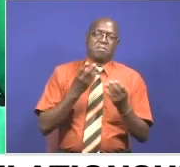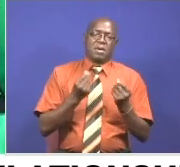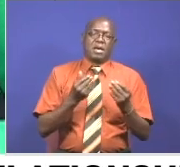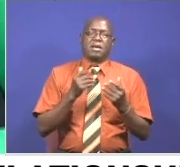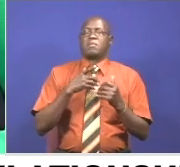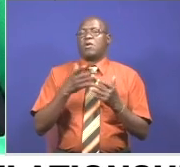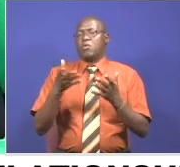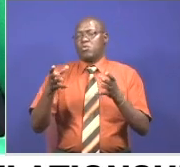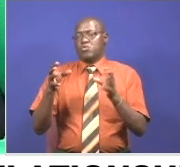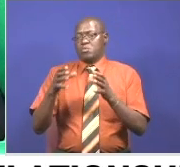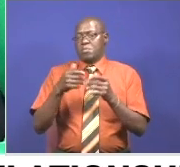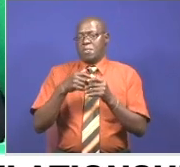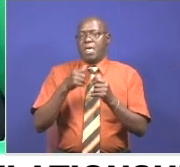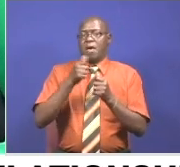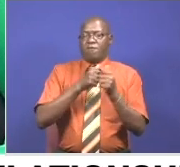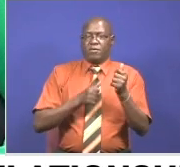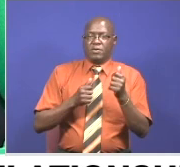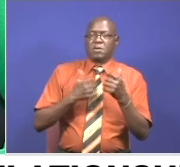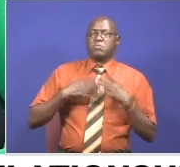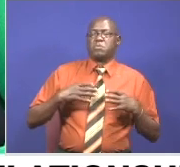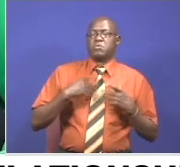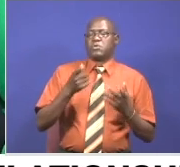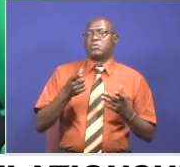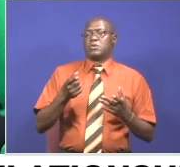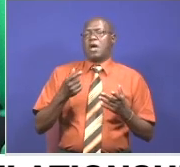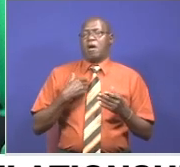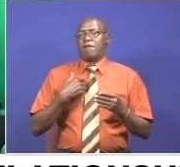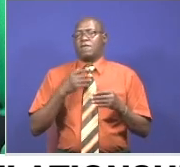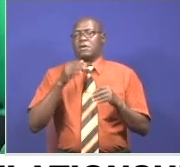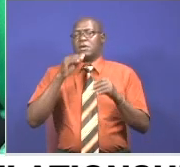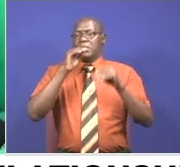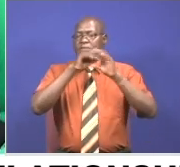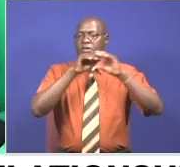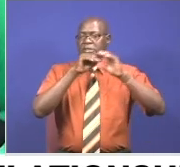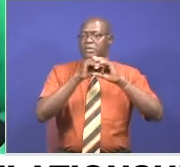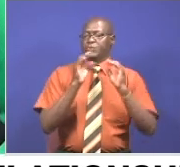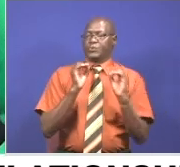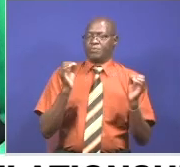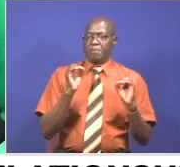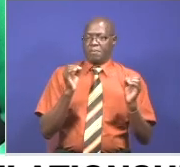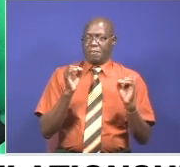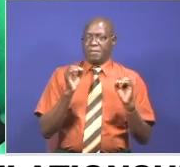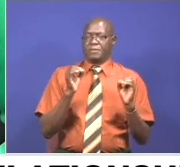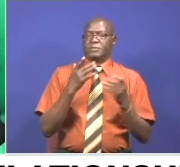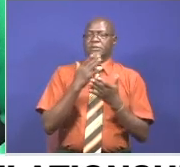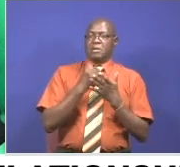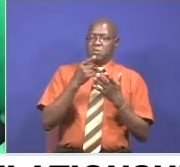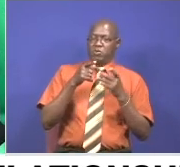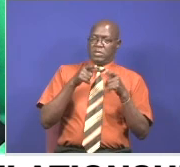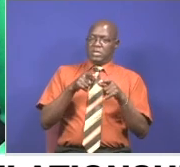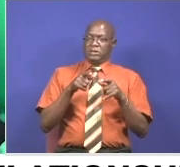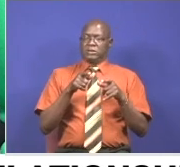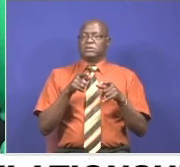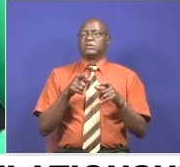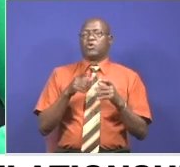they are, you know, they are people who are not into investing. So somehow this conversation should be there, as much